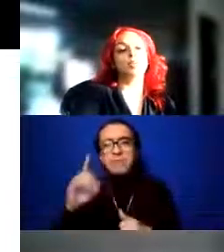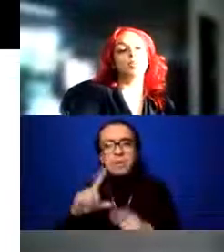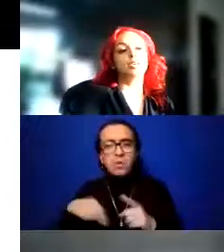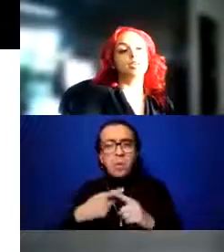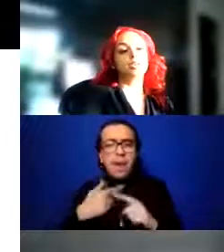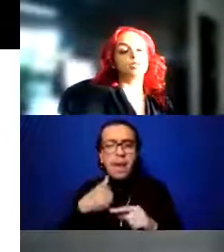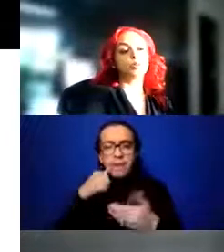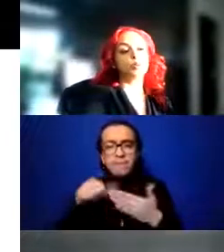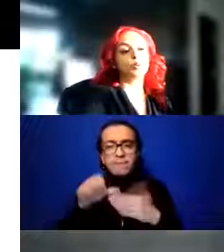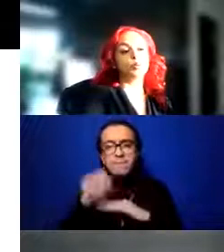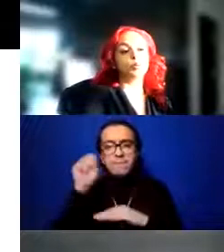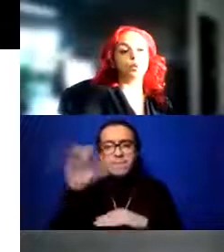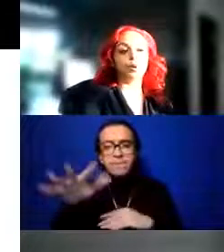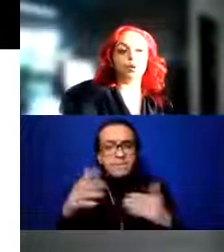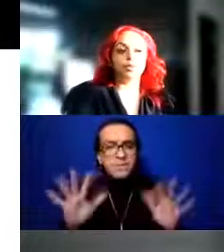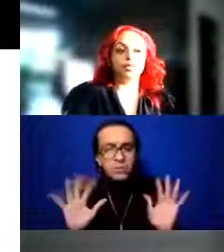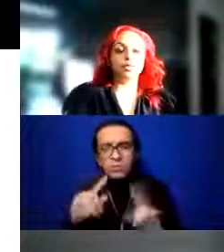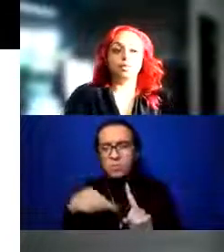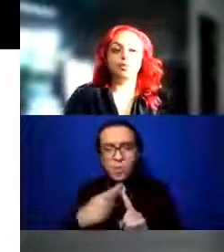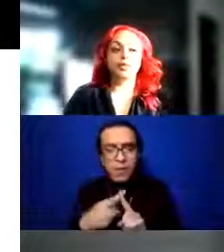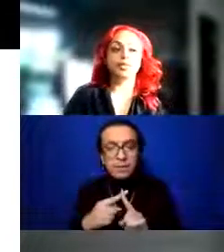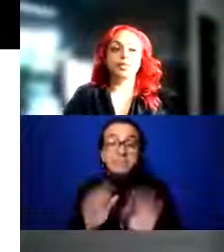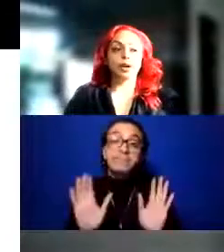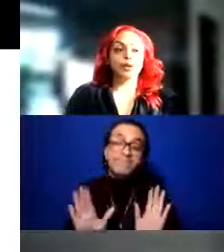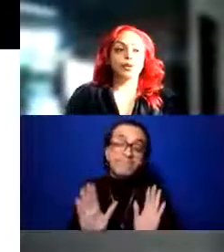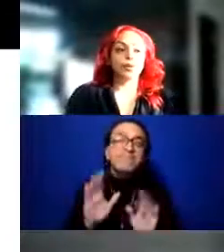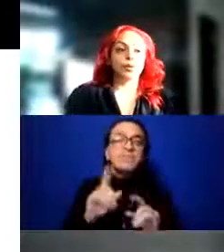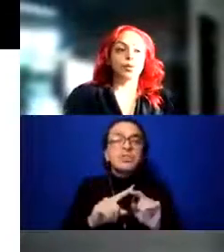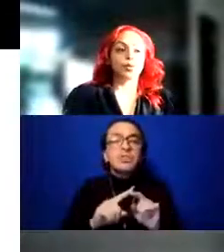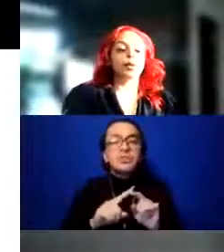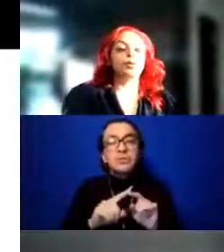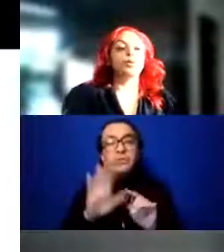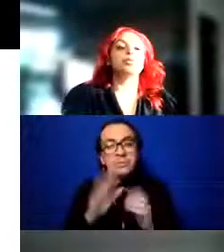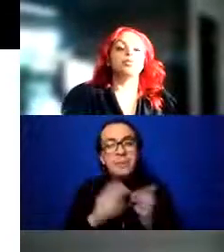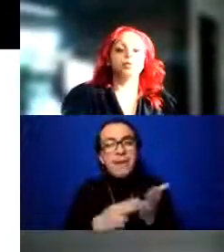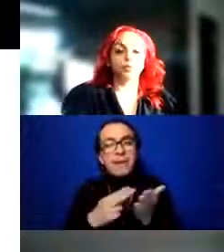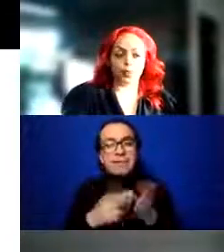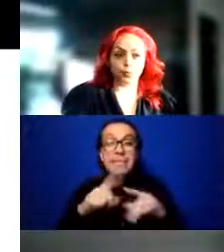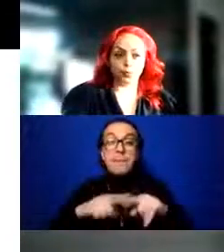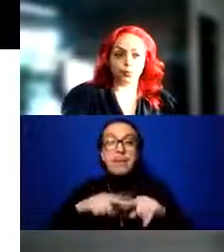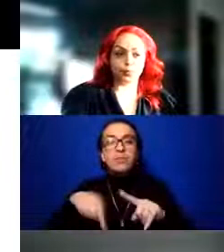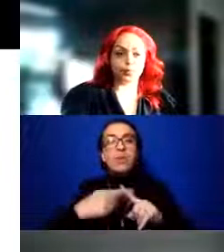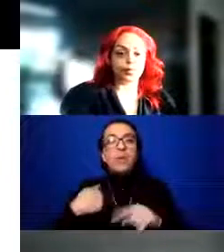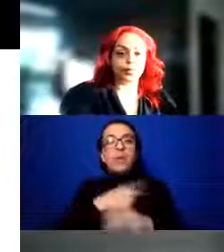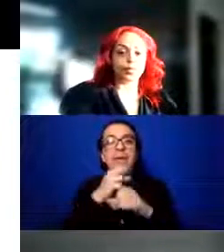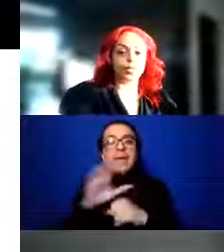in? So to be quite honest, it depends on when we receive your form.